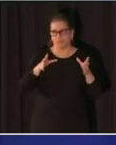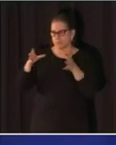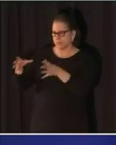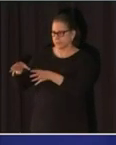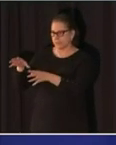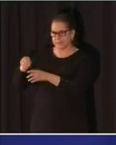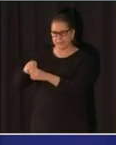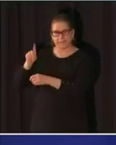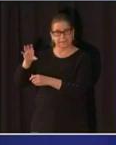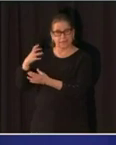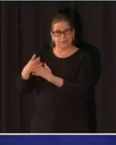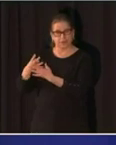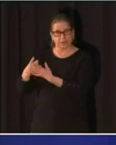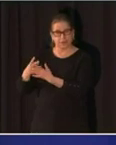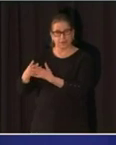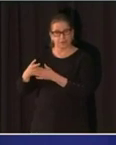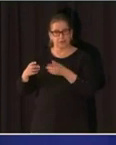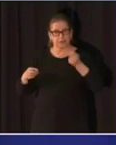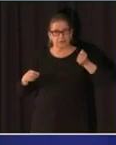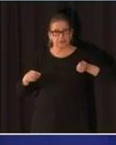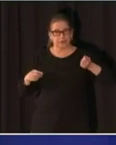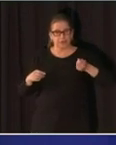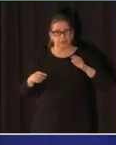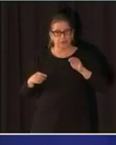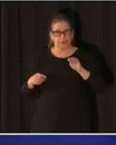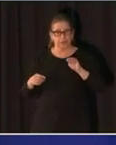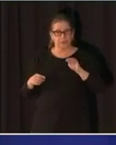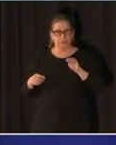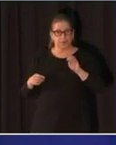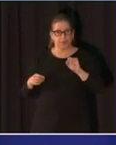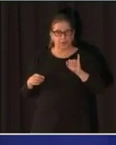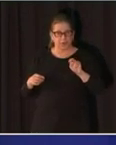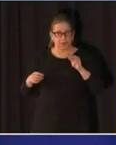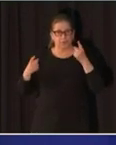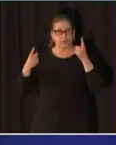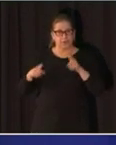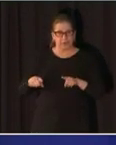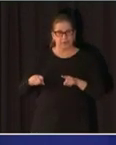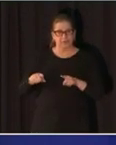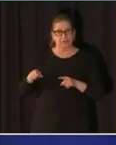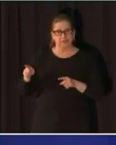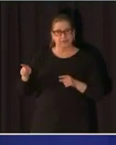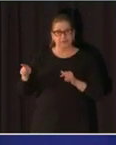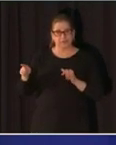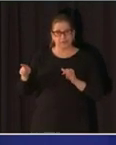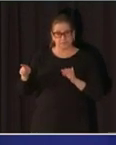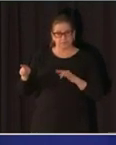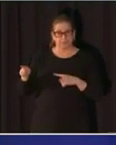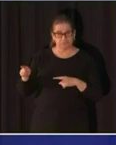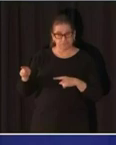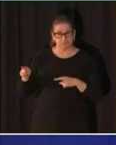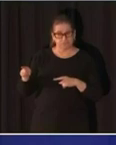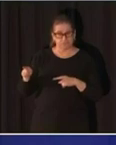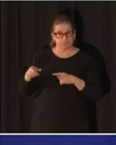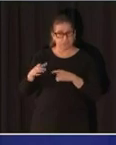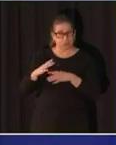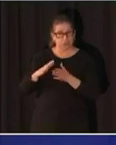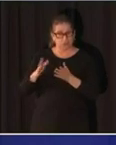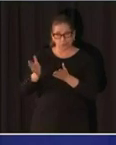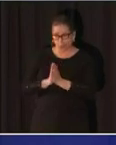requests for release to go to individual judges, which is how they're reviewing the population there on a case-by-case basis.